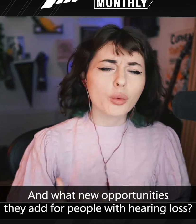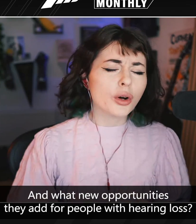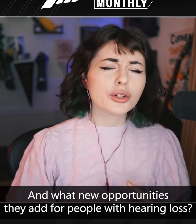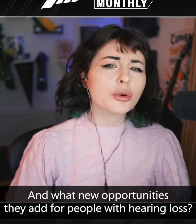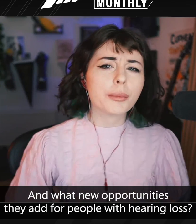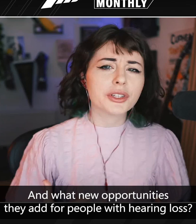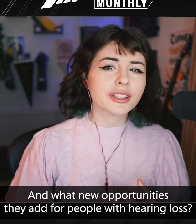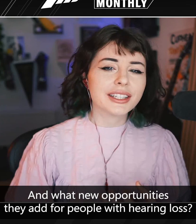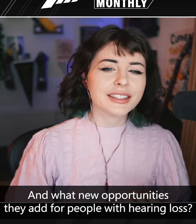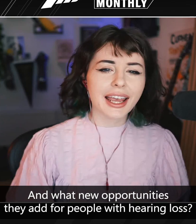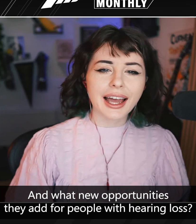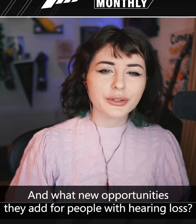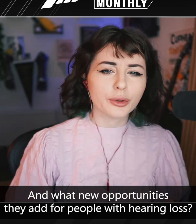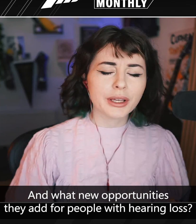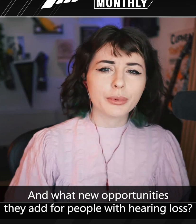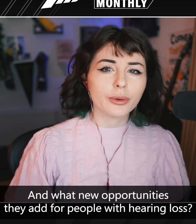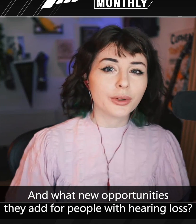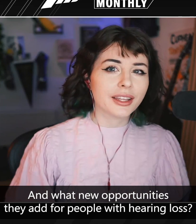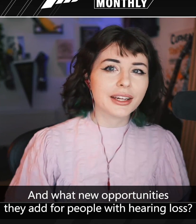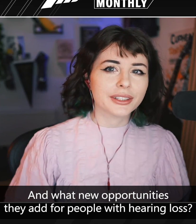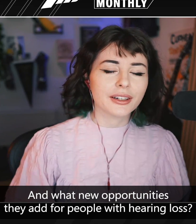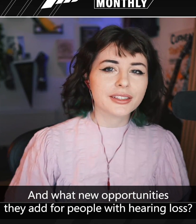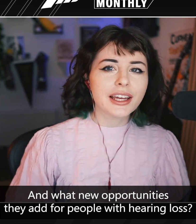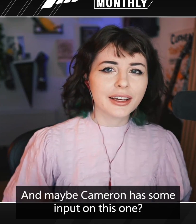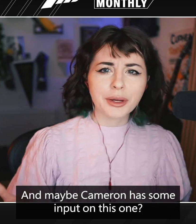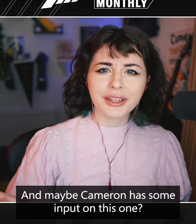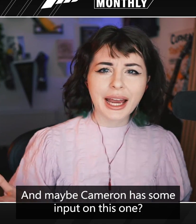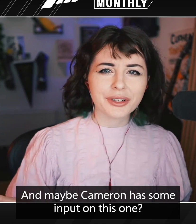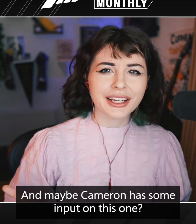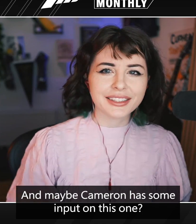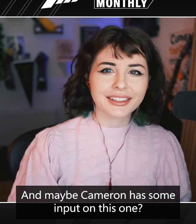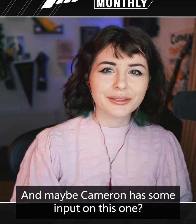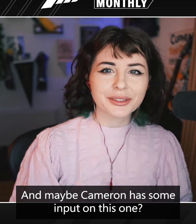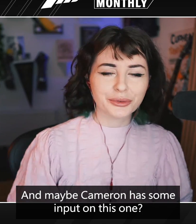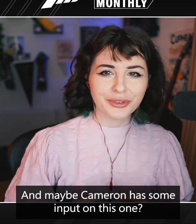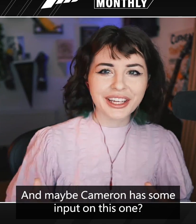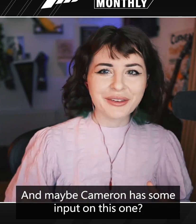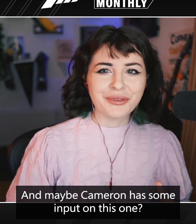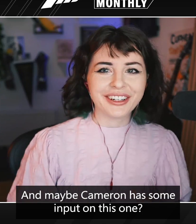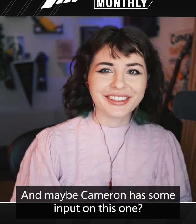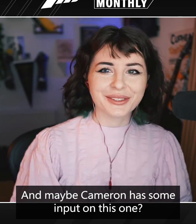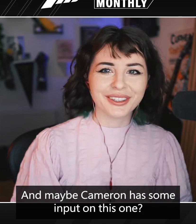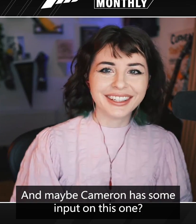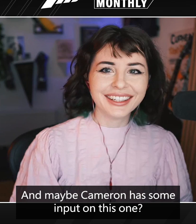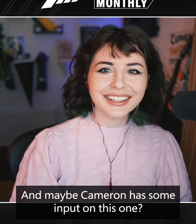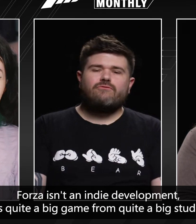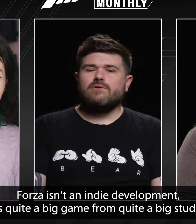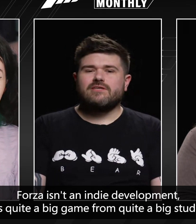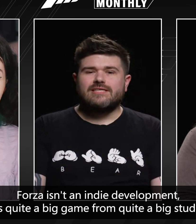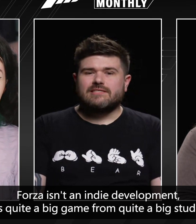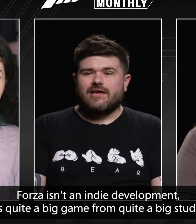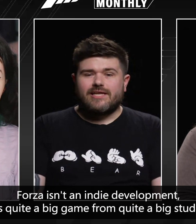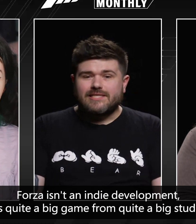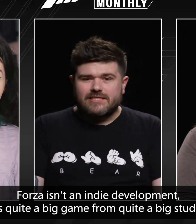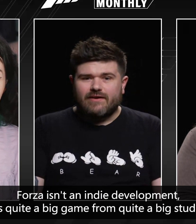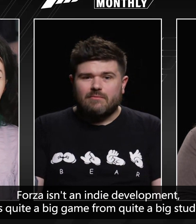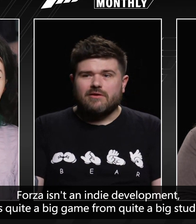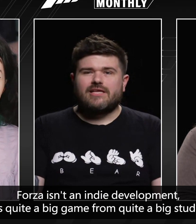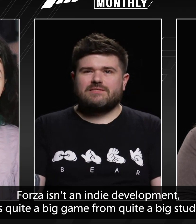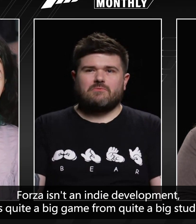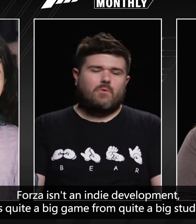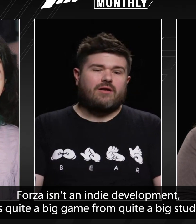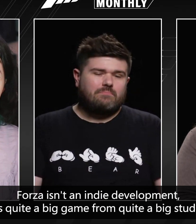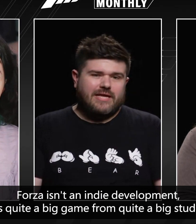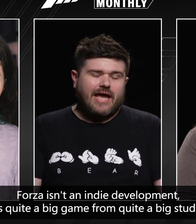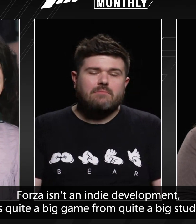BSL and like what new opportunities they add for people with hearing loss? And maybe Cameron has a sort of input on this one. Forza isn't like an indie